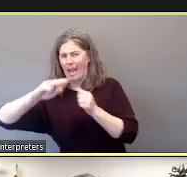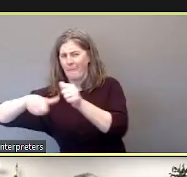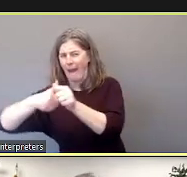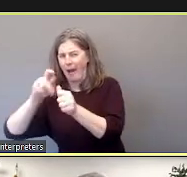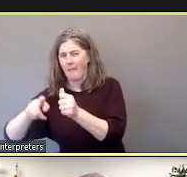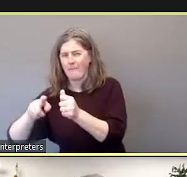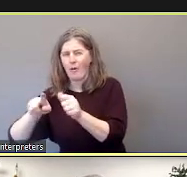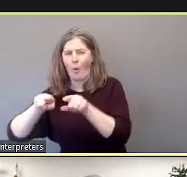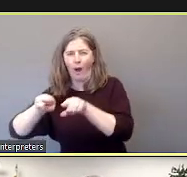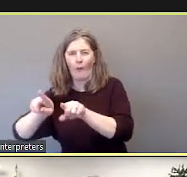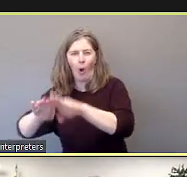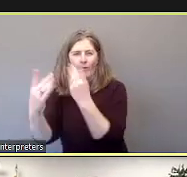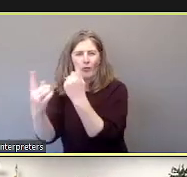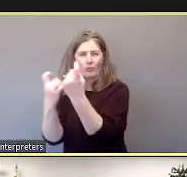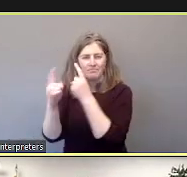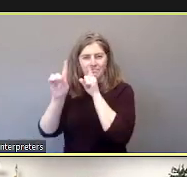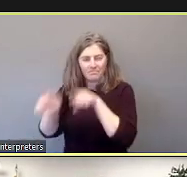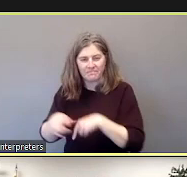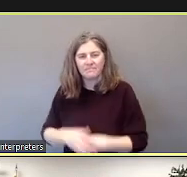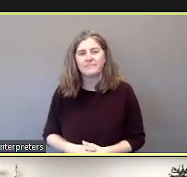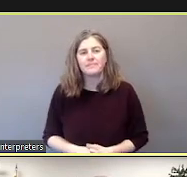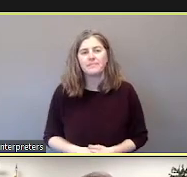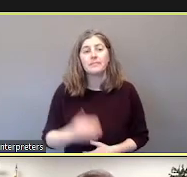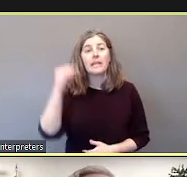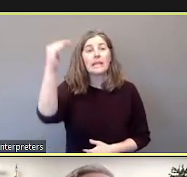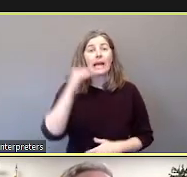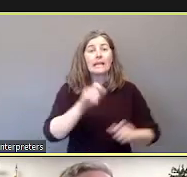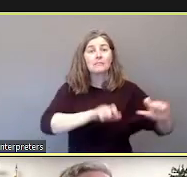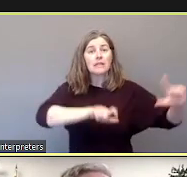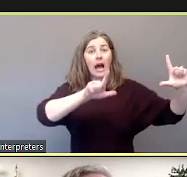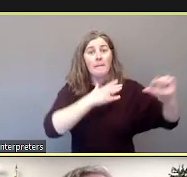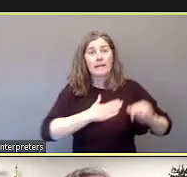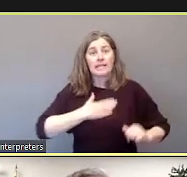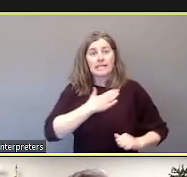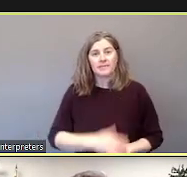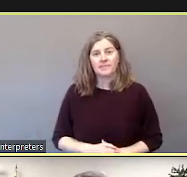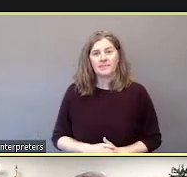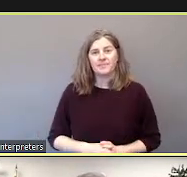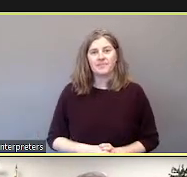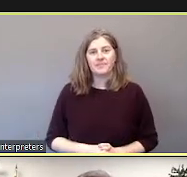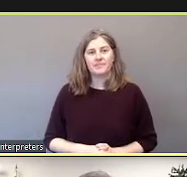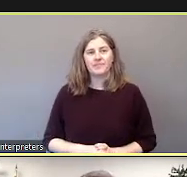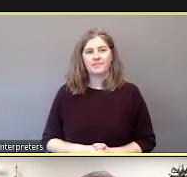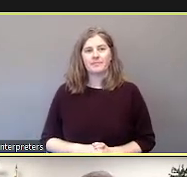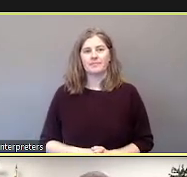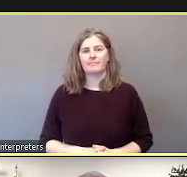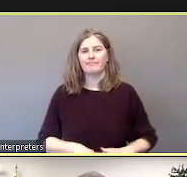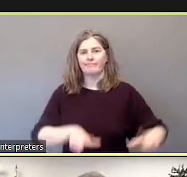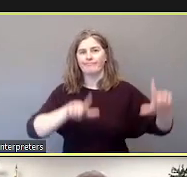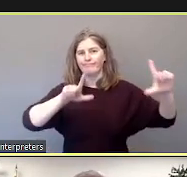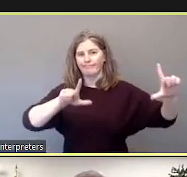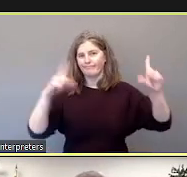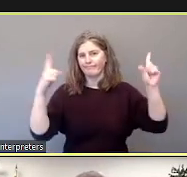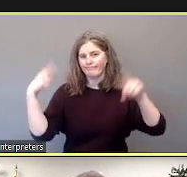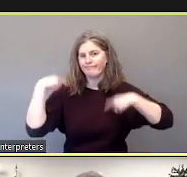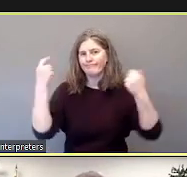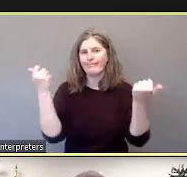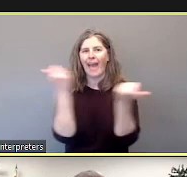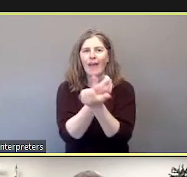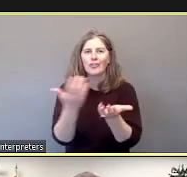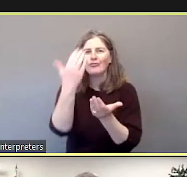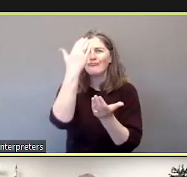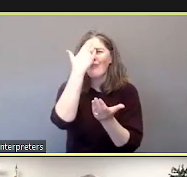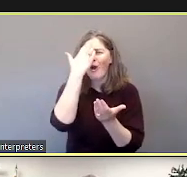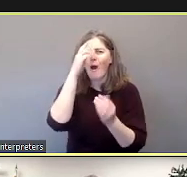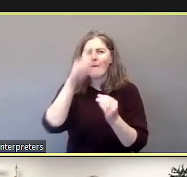as we go on here. So next slide, please, Brianna. This is everything you know and need to know